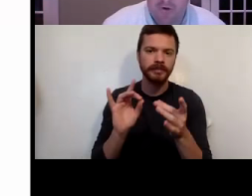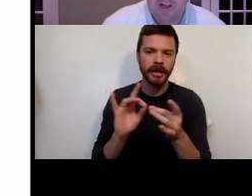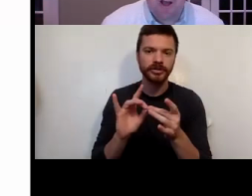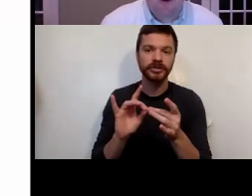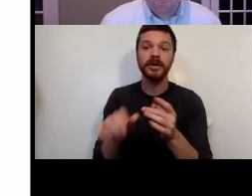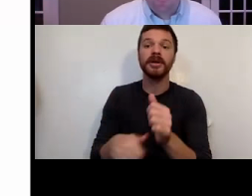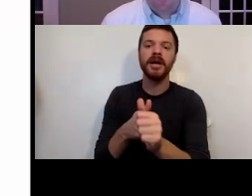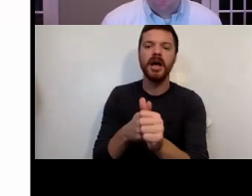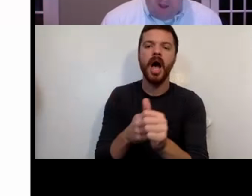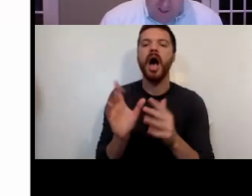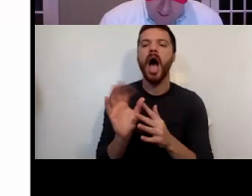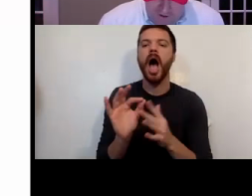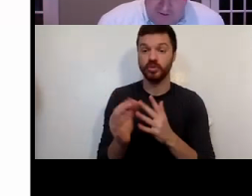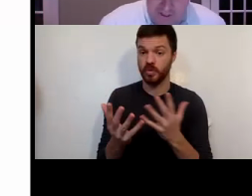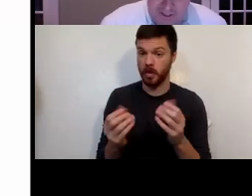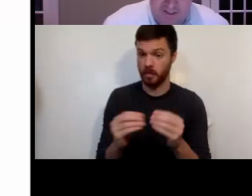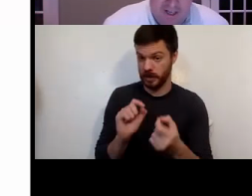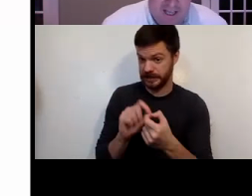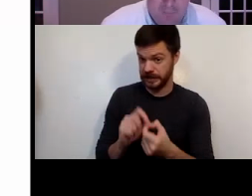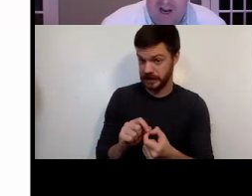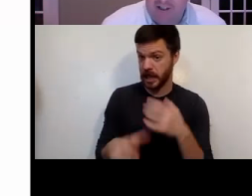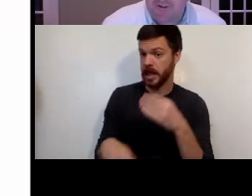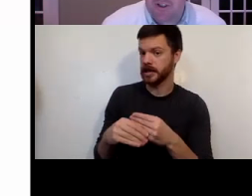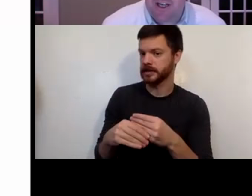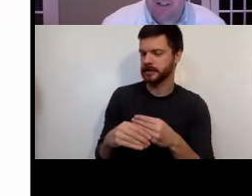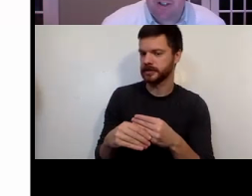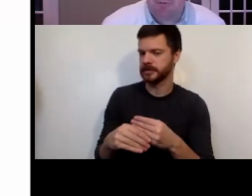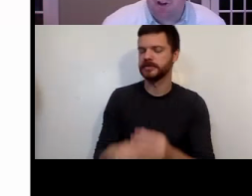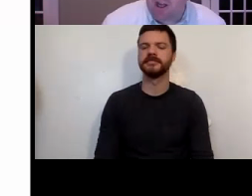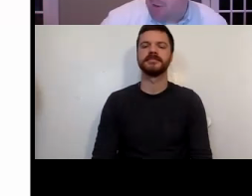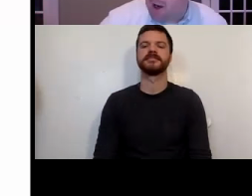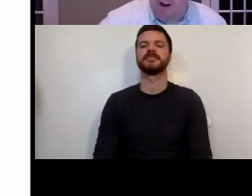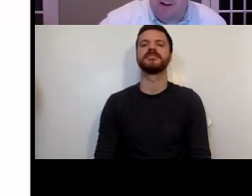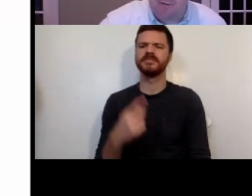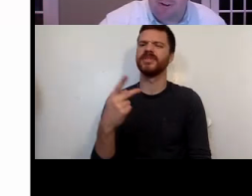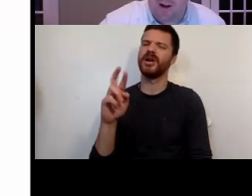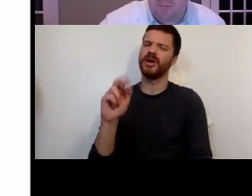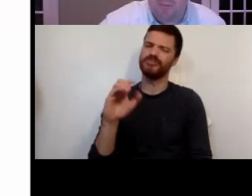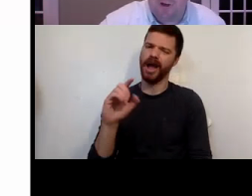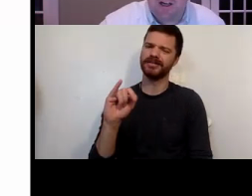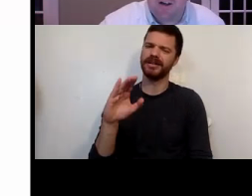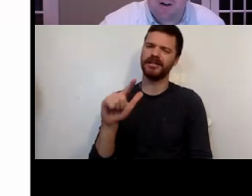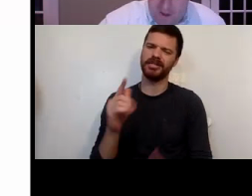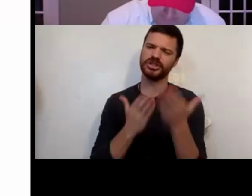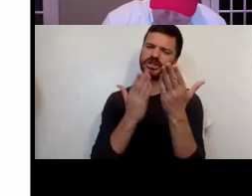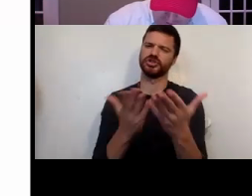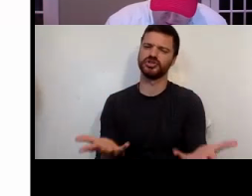optional detail. And so these are just, again, practical suggestions that really come out of